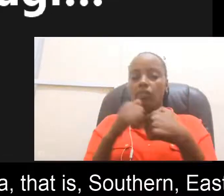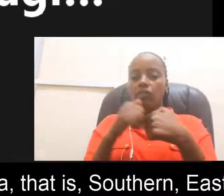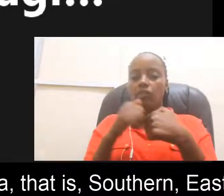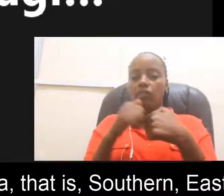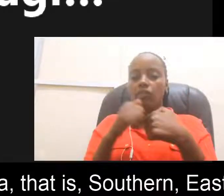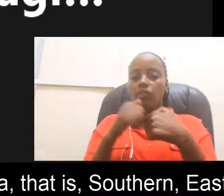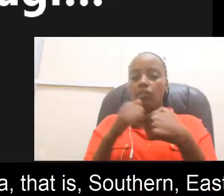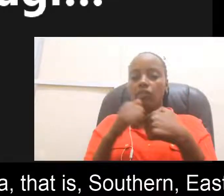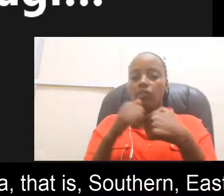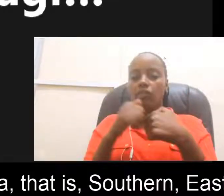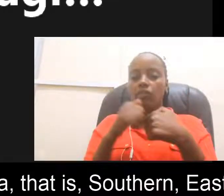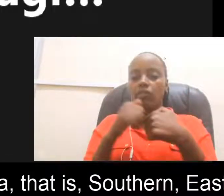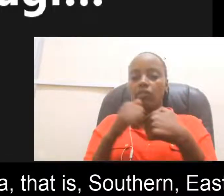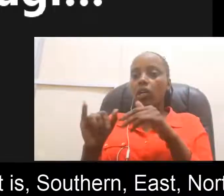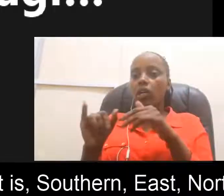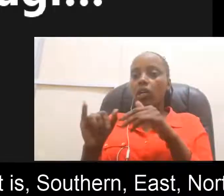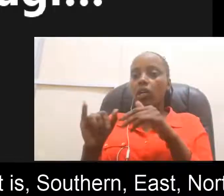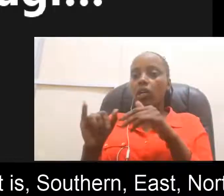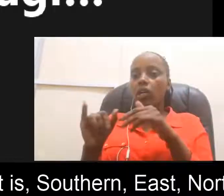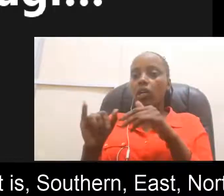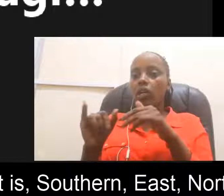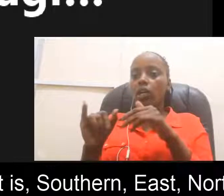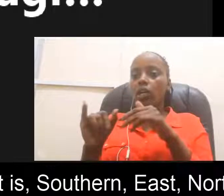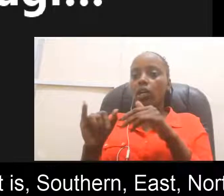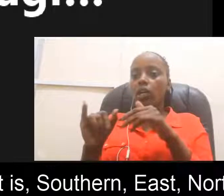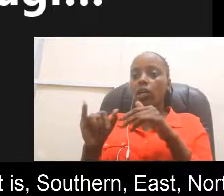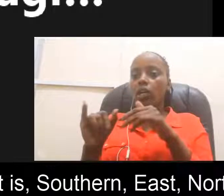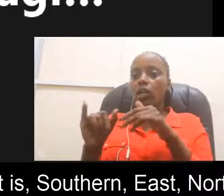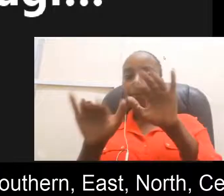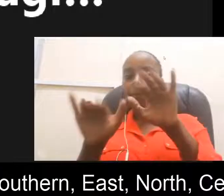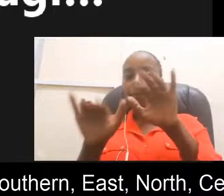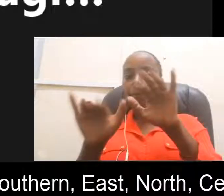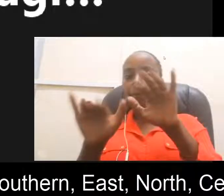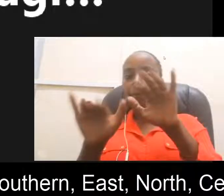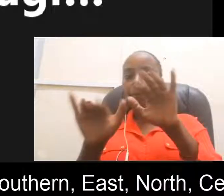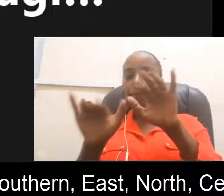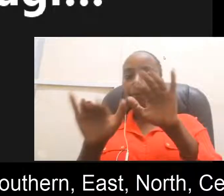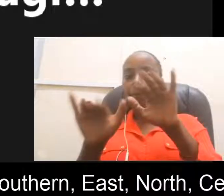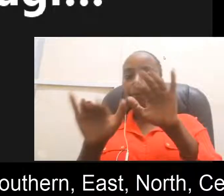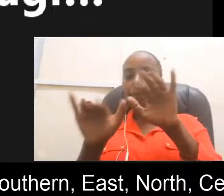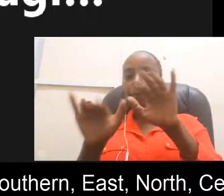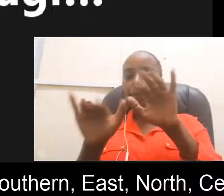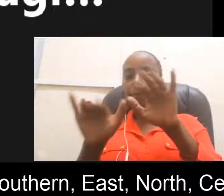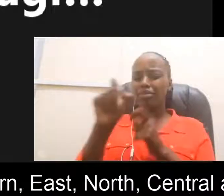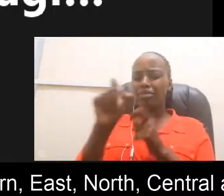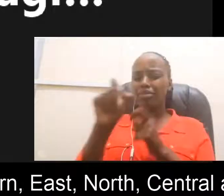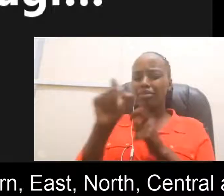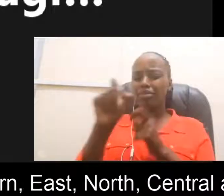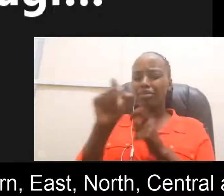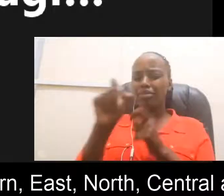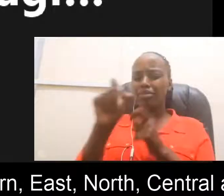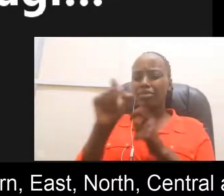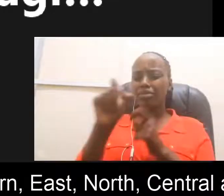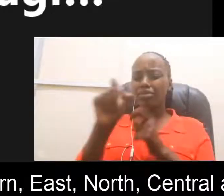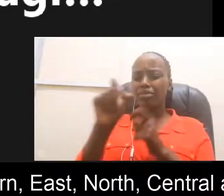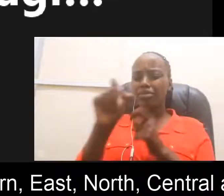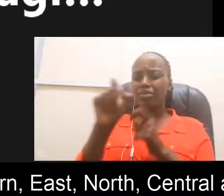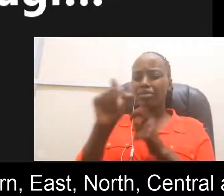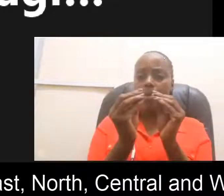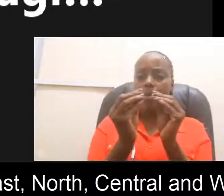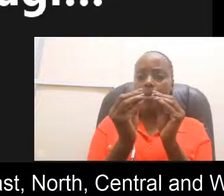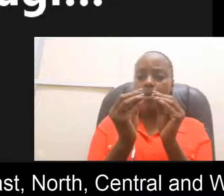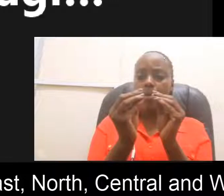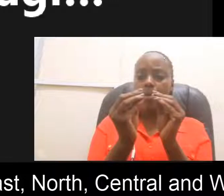trying to regroup. We had a very set way of working that revolved around meetings and physical